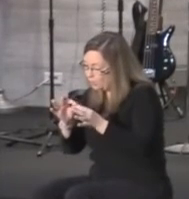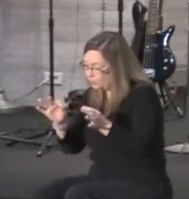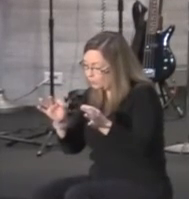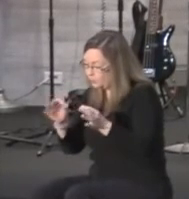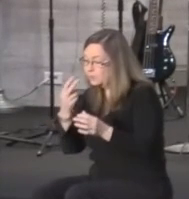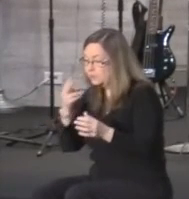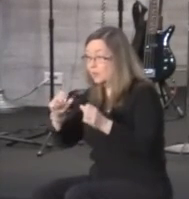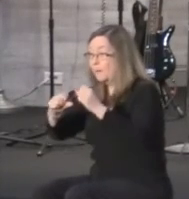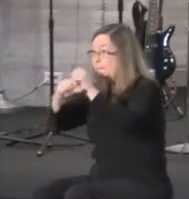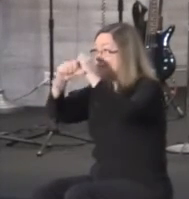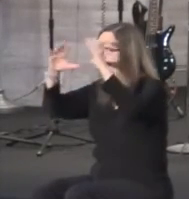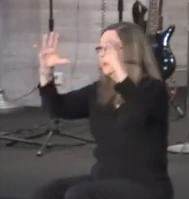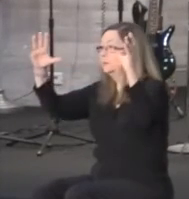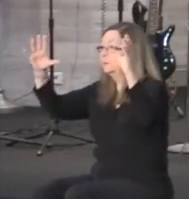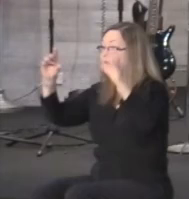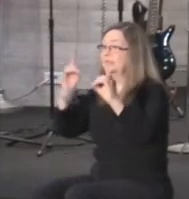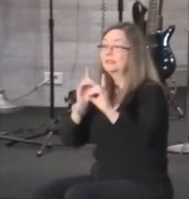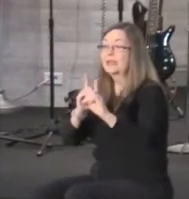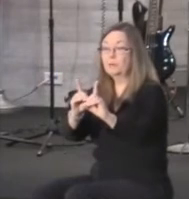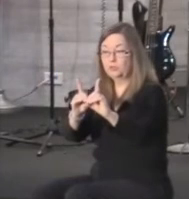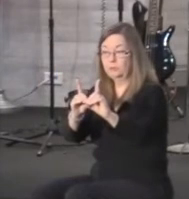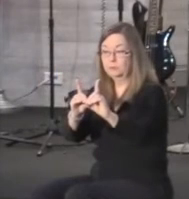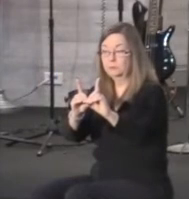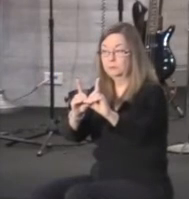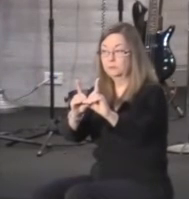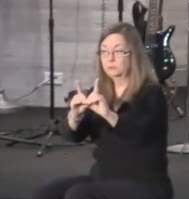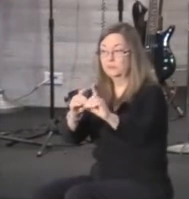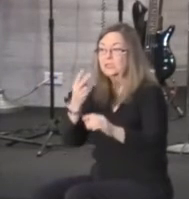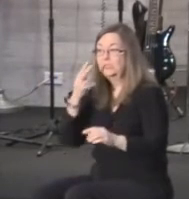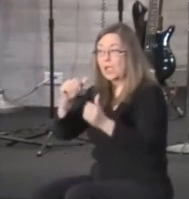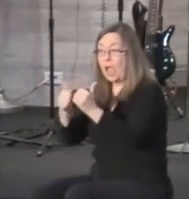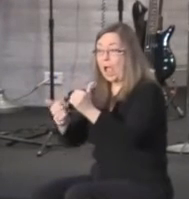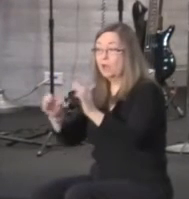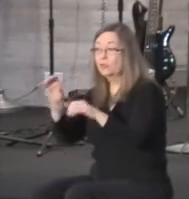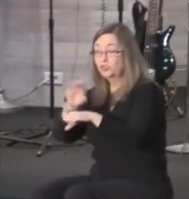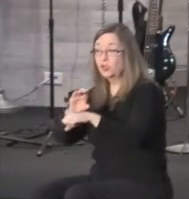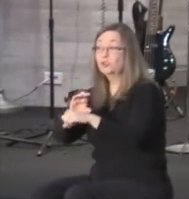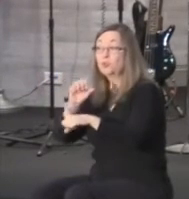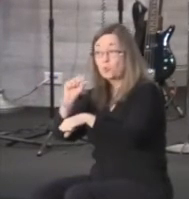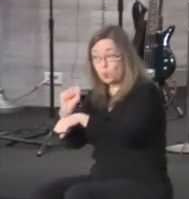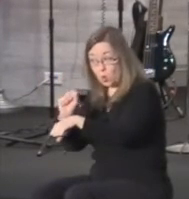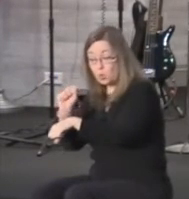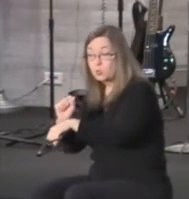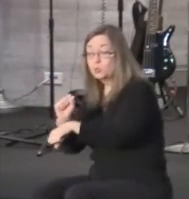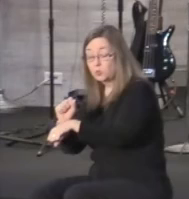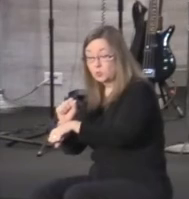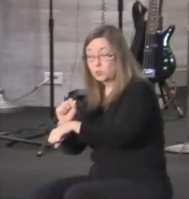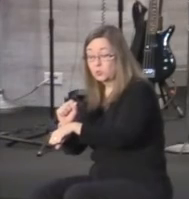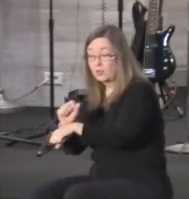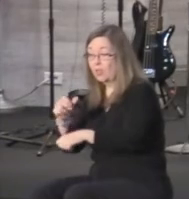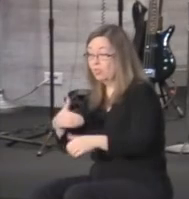picture of discipleship. We begin to see how the church works. We begin to see